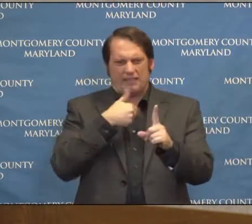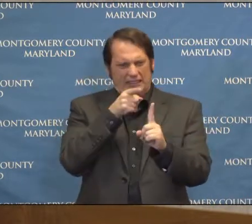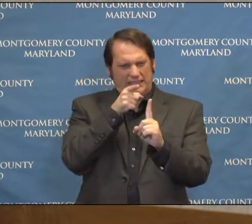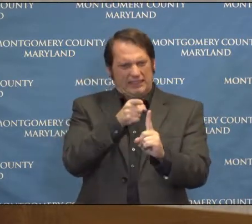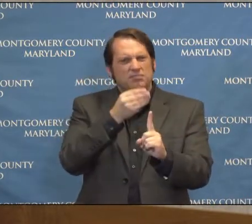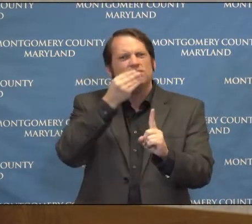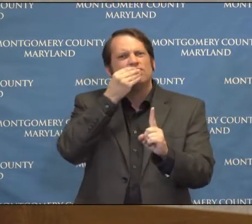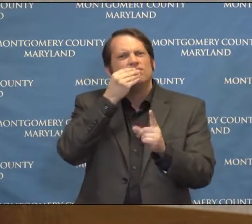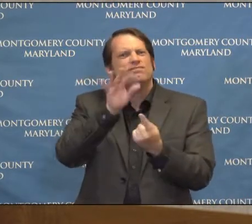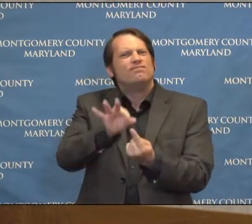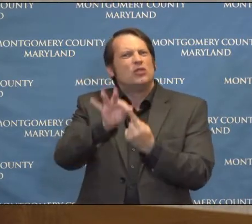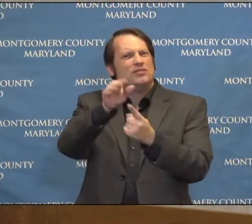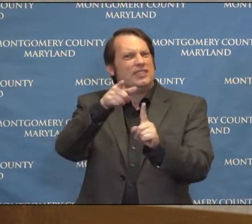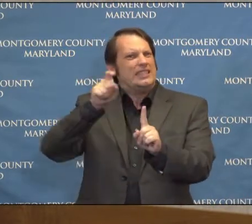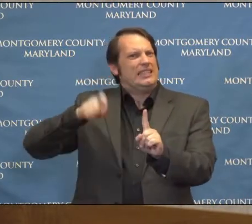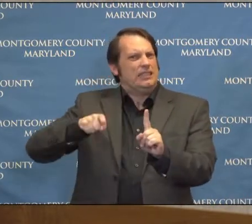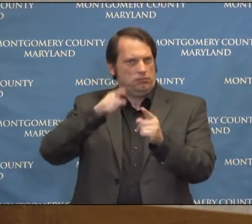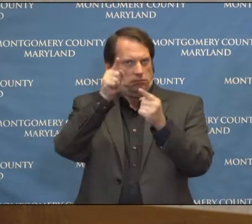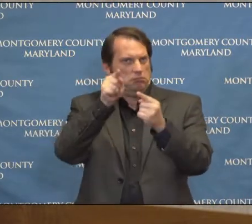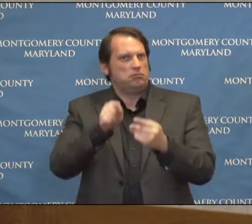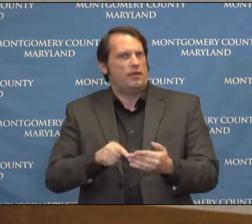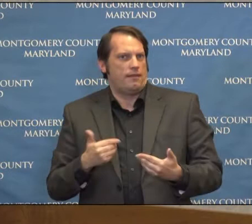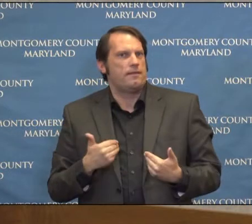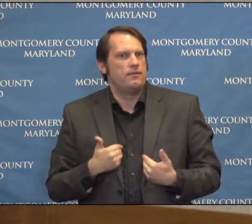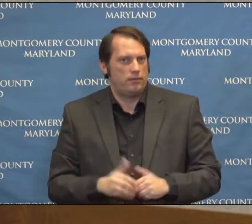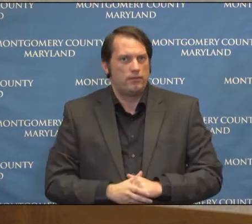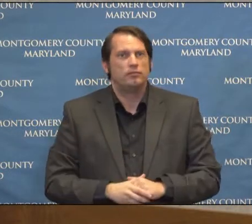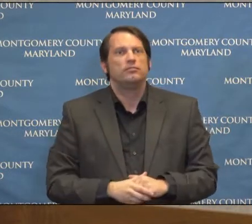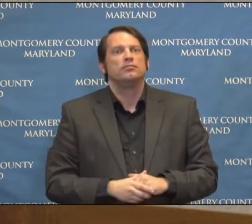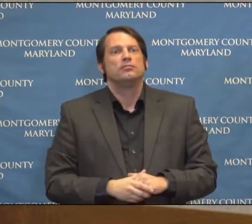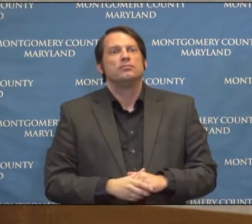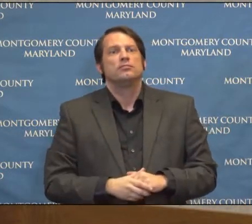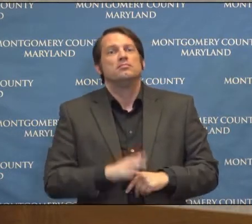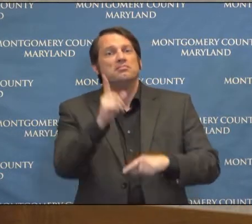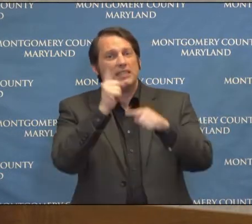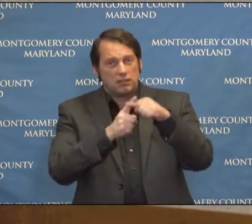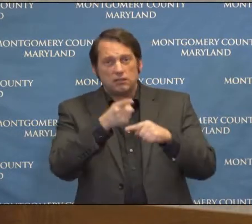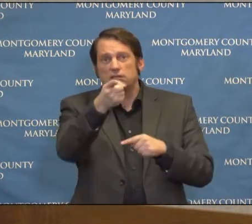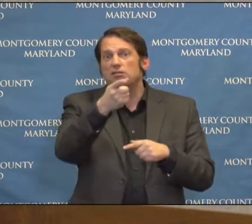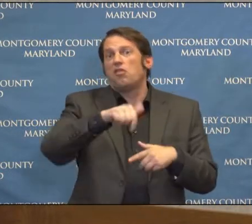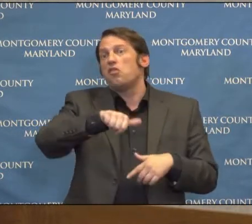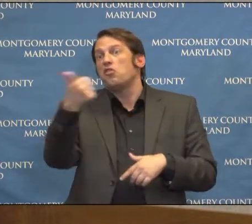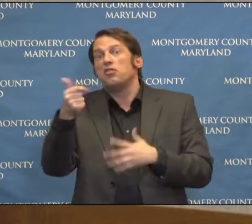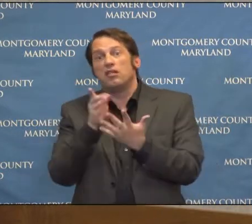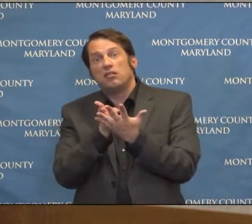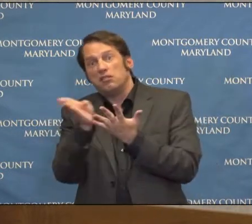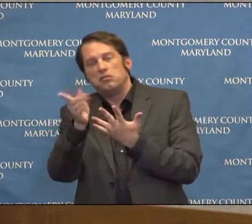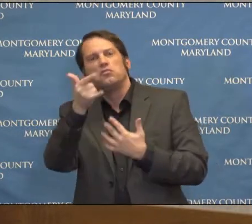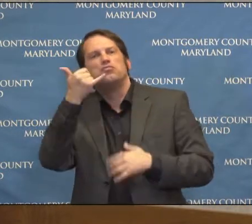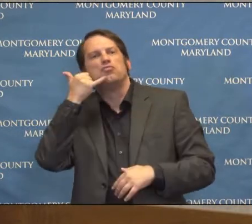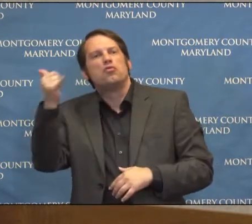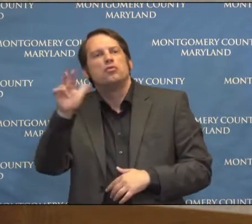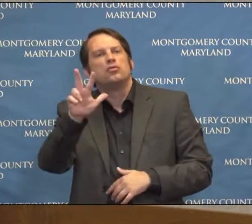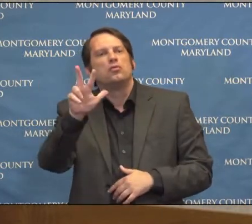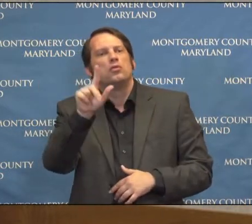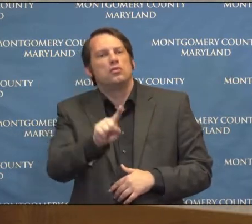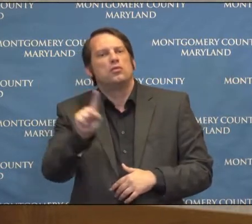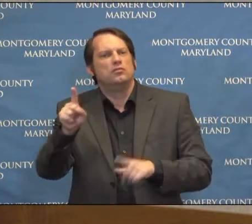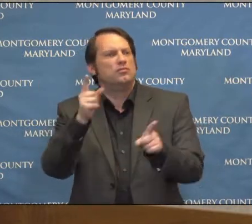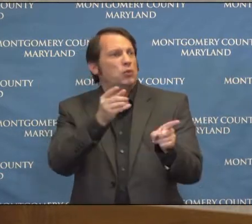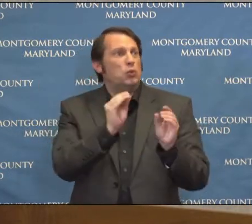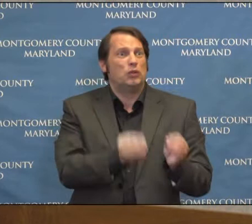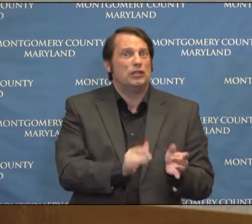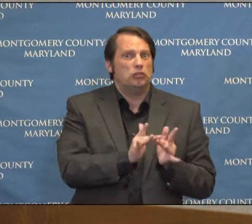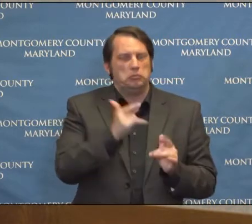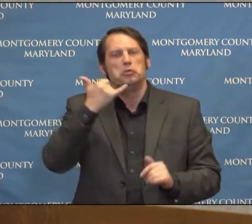or you can call 311 if that's easier than using web access. It's important to note that our farmers markets are also open,